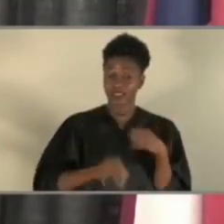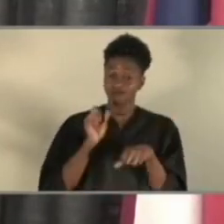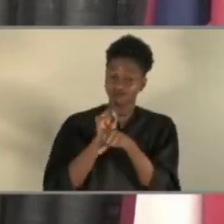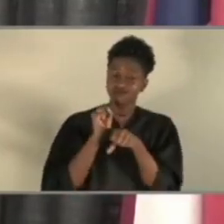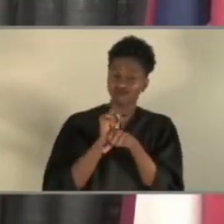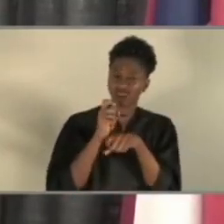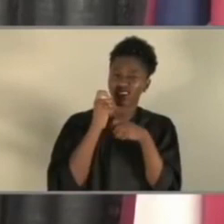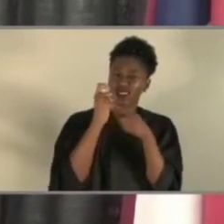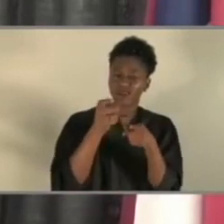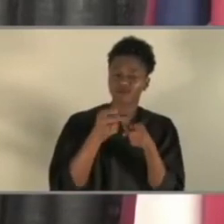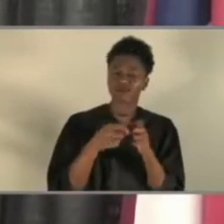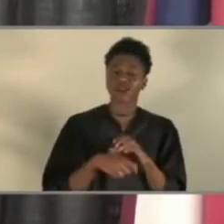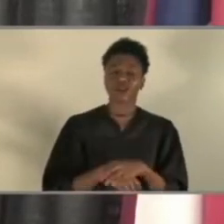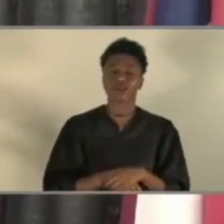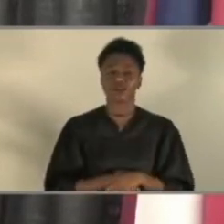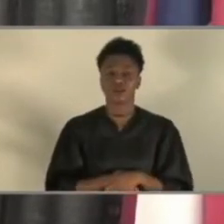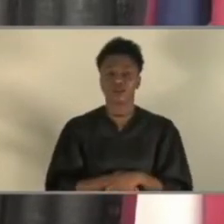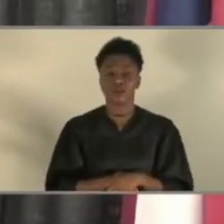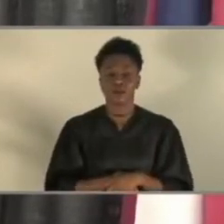assignment.